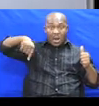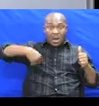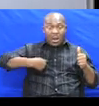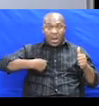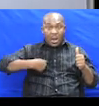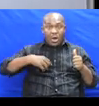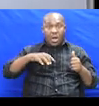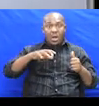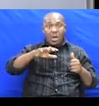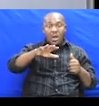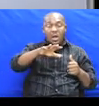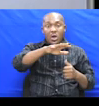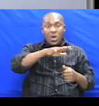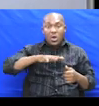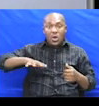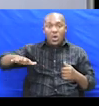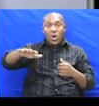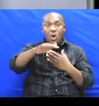our colonies